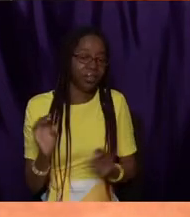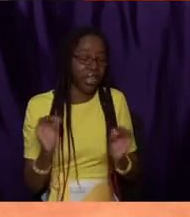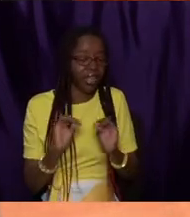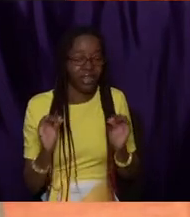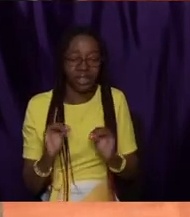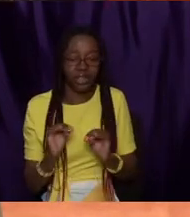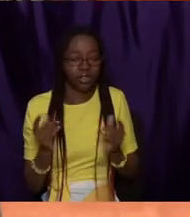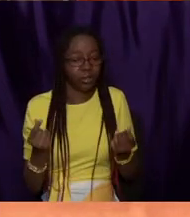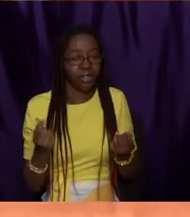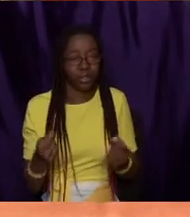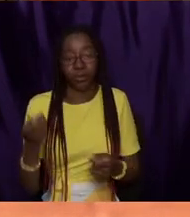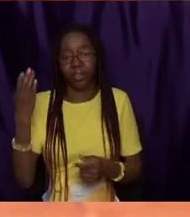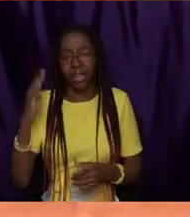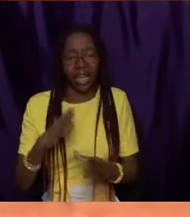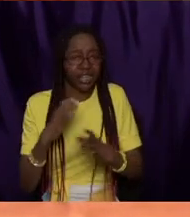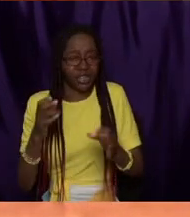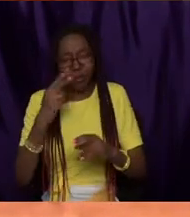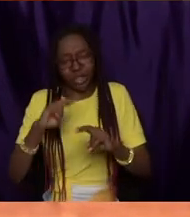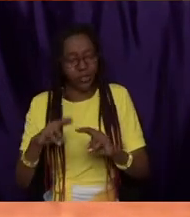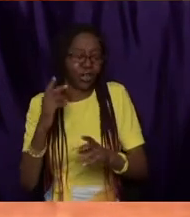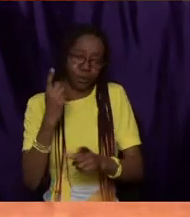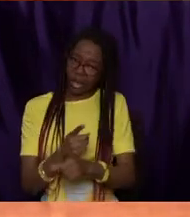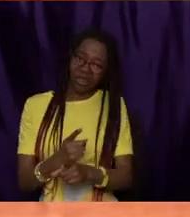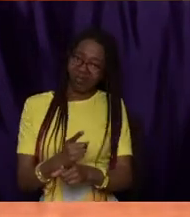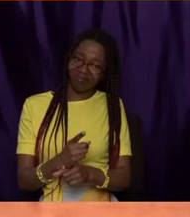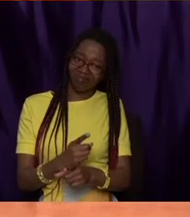can do about it. God is so much fun, isn't he?